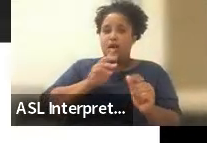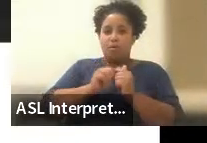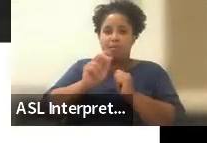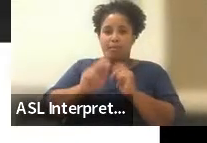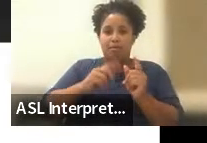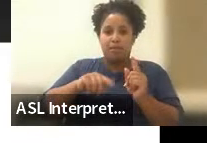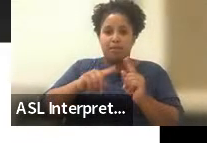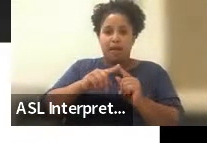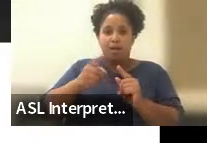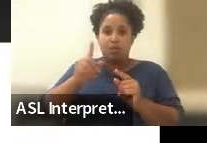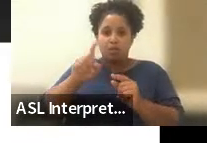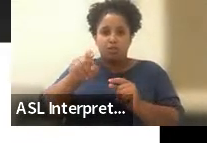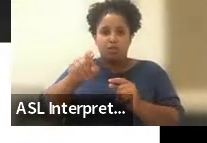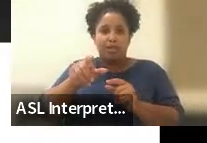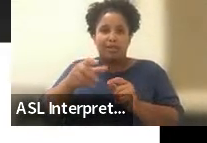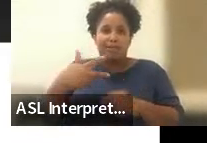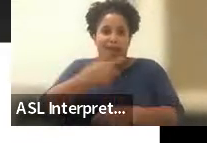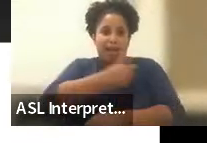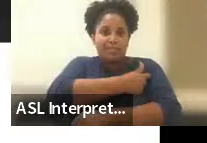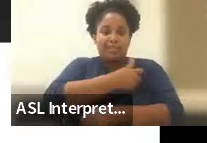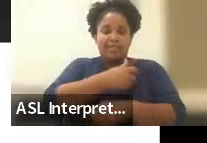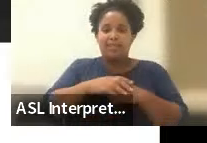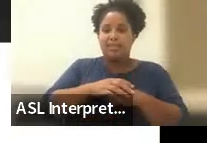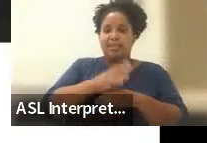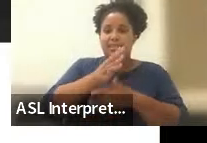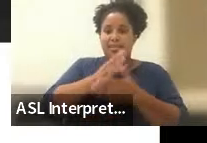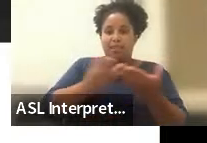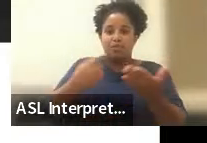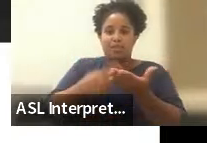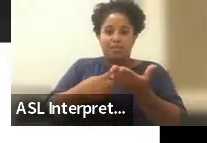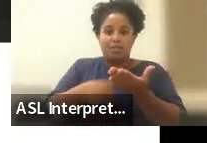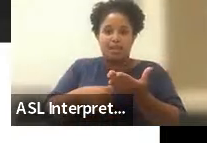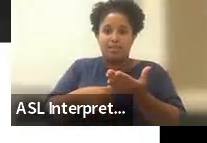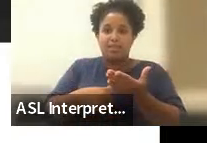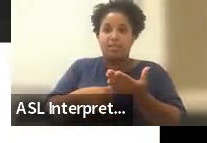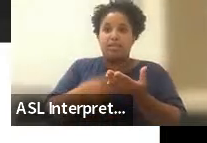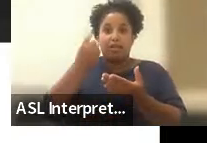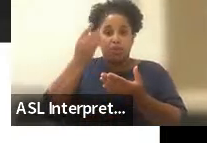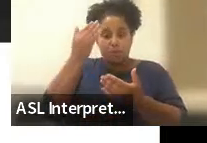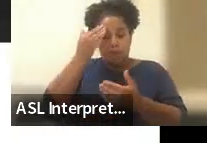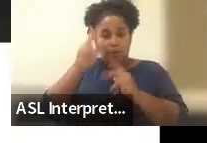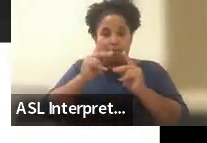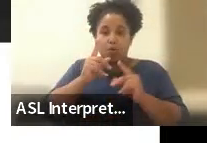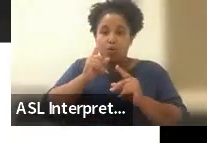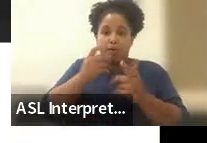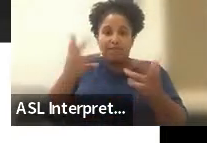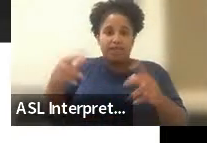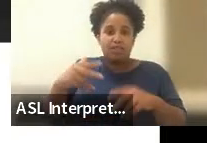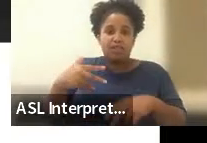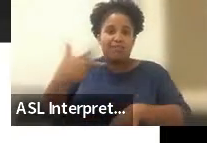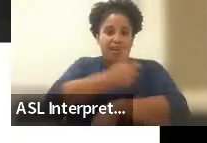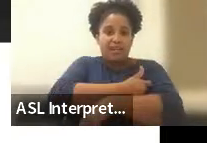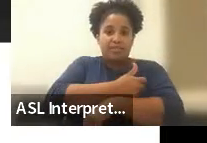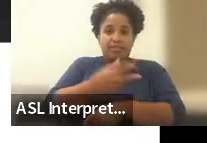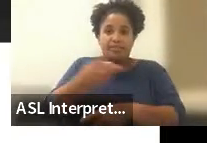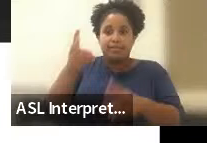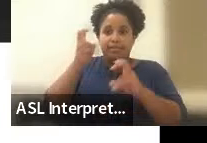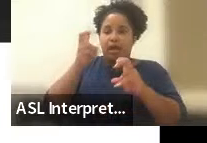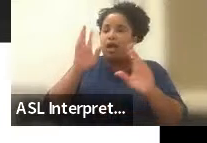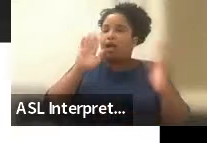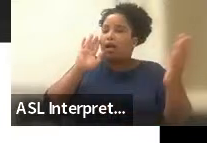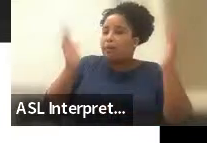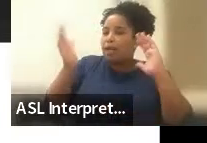why should you get vaccinated, right? Like some of the things that we actually point to is that even though people who are vaccinated and who got infected, the